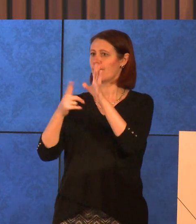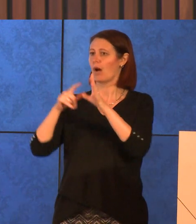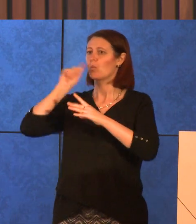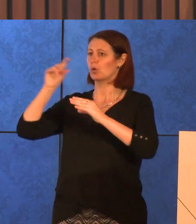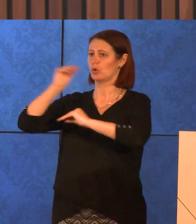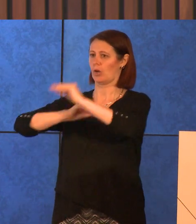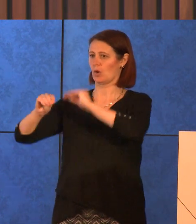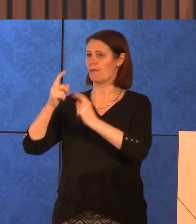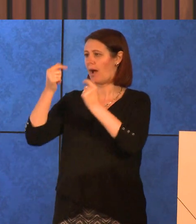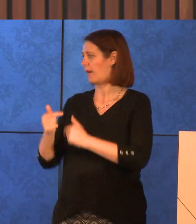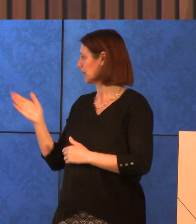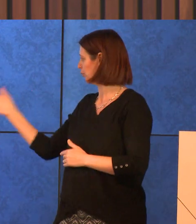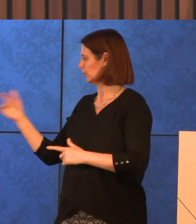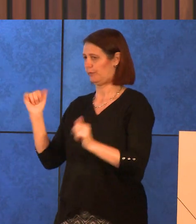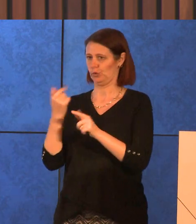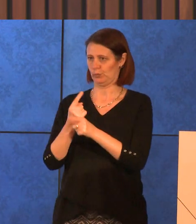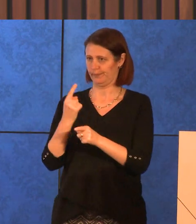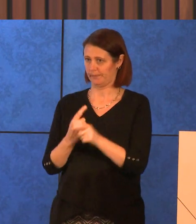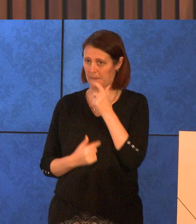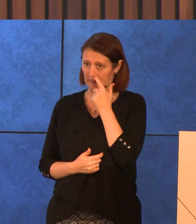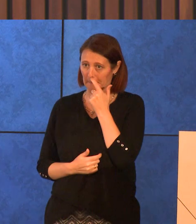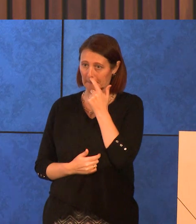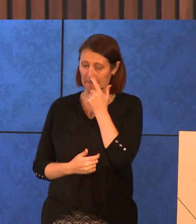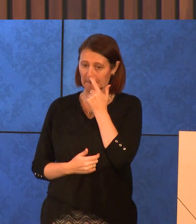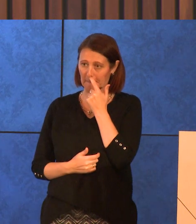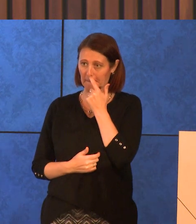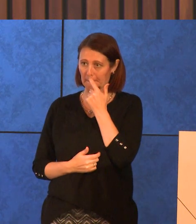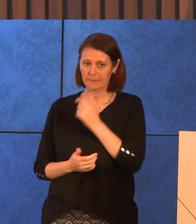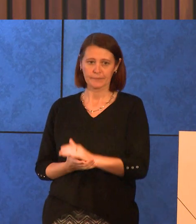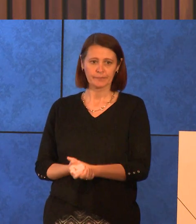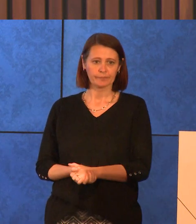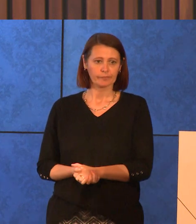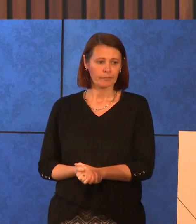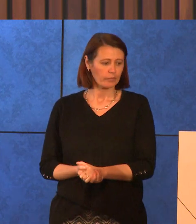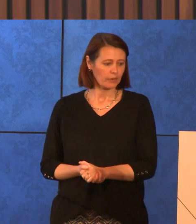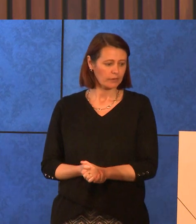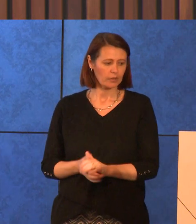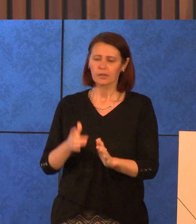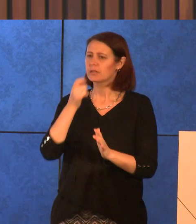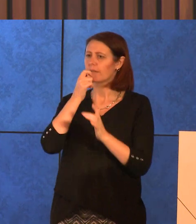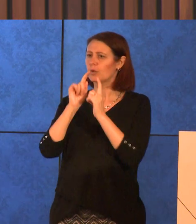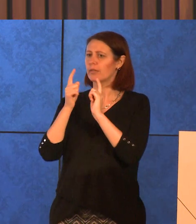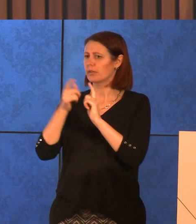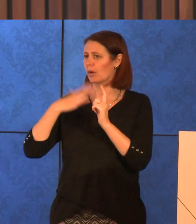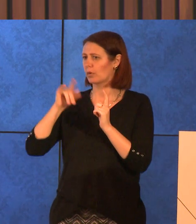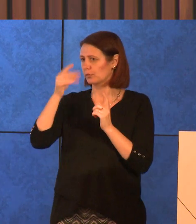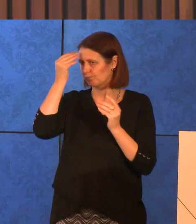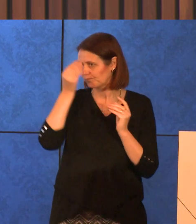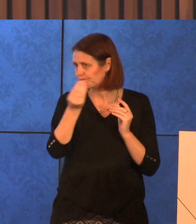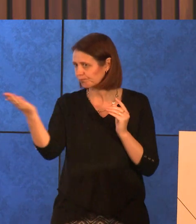over after Bruce is finished. But there's a few things I'd just like to draw your attention